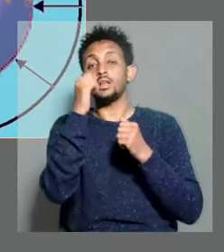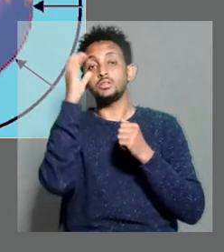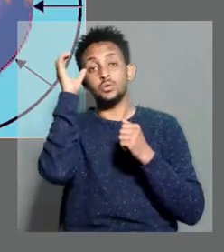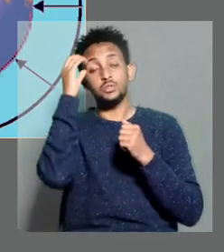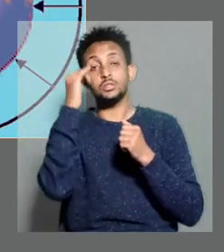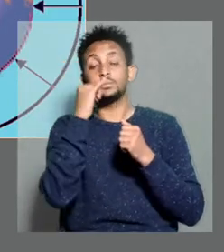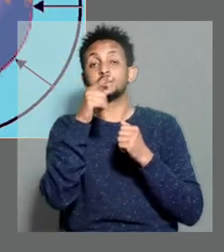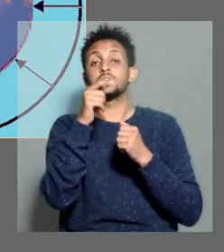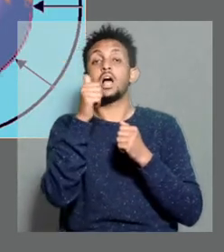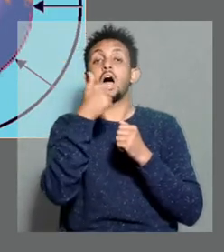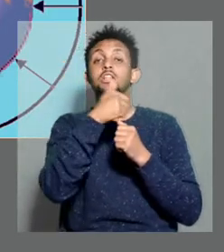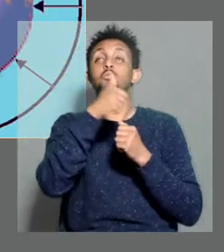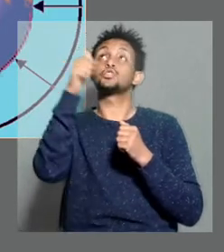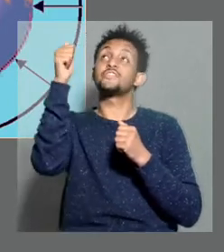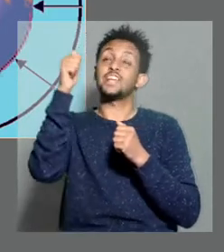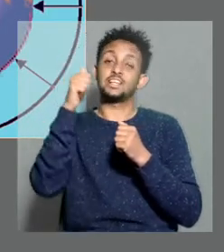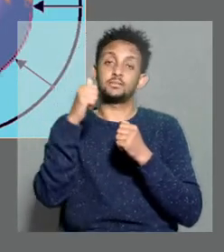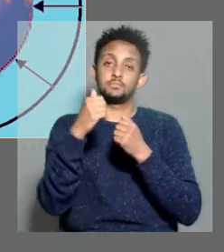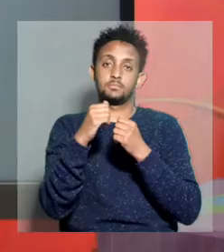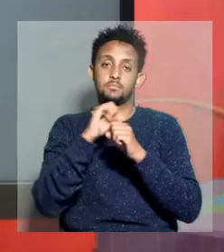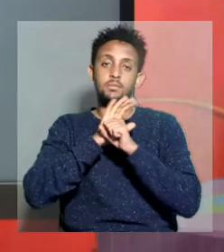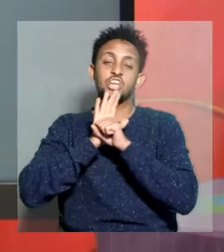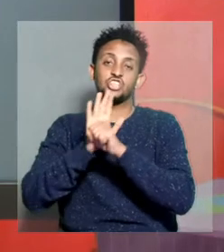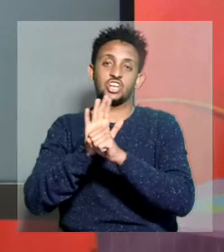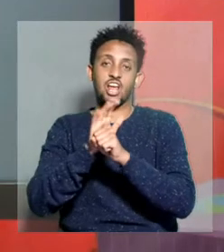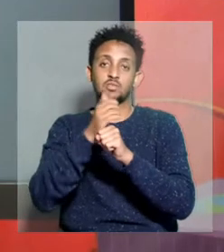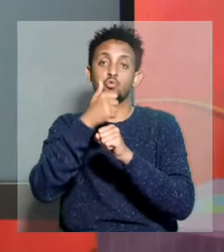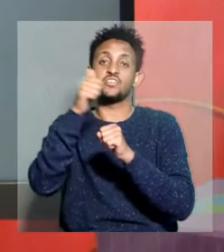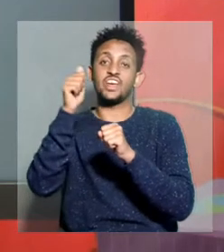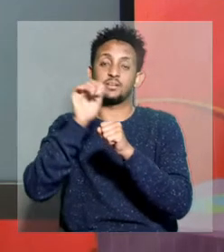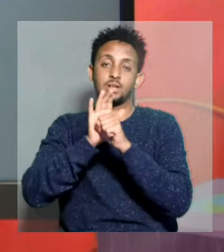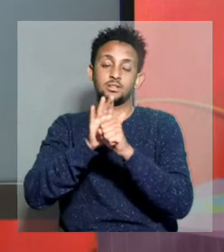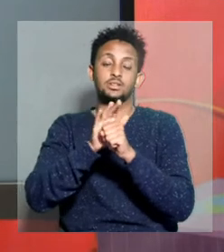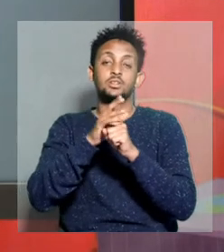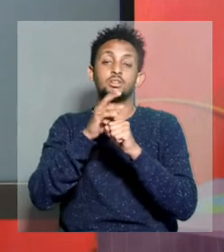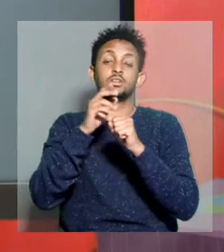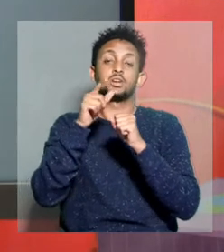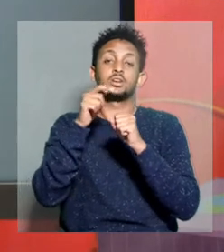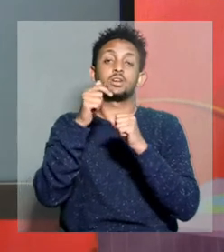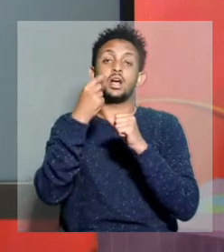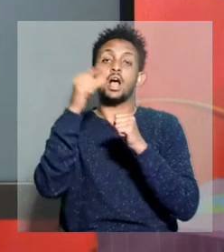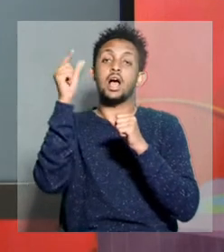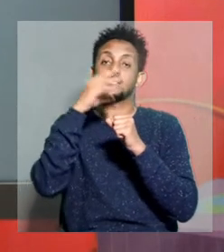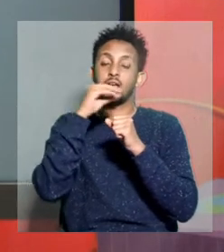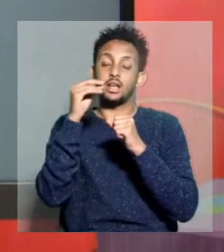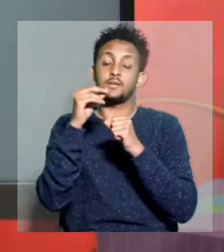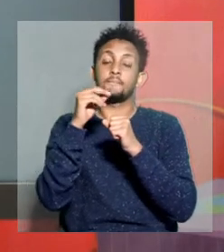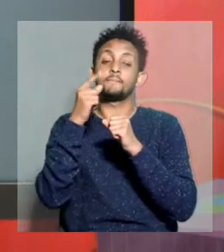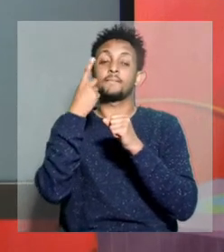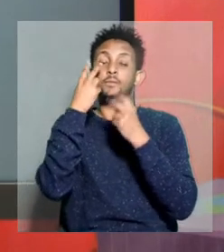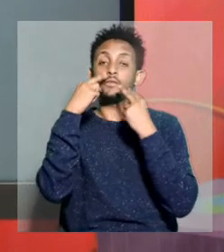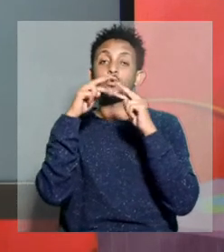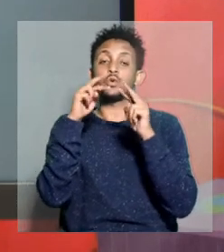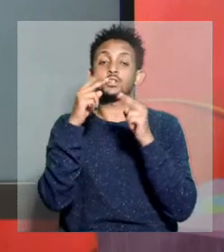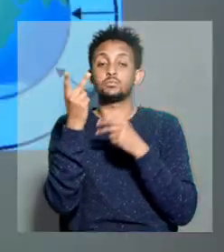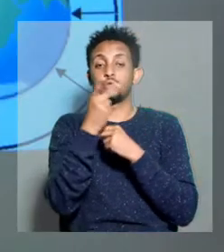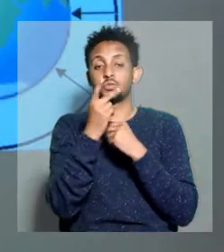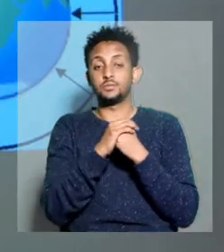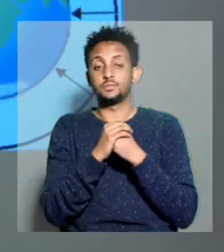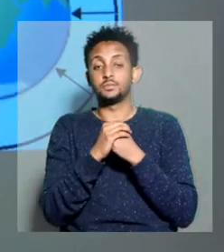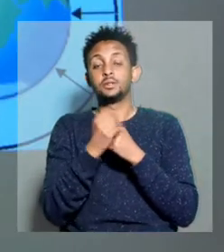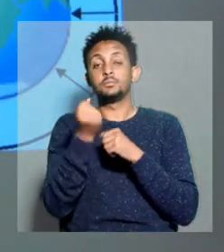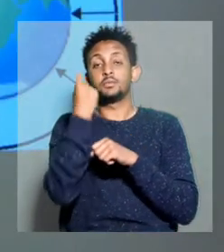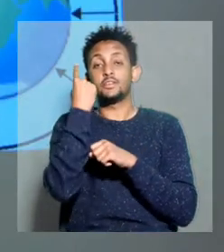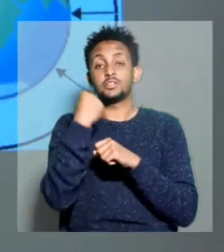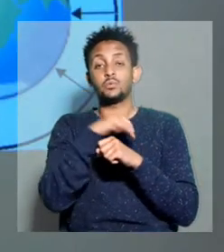concept is atmospheric pressure. Atmospheric pressure, since fluid is a common name for gas and liquid, we should have to focus for both.